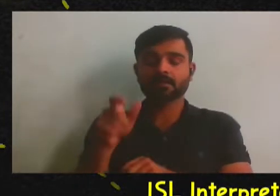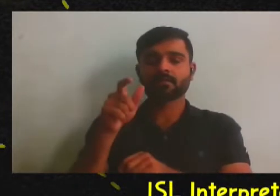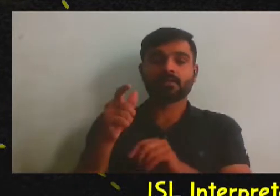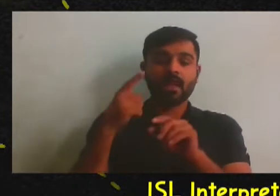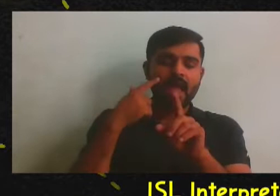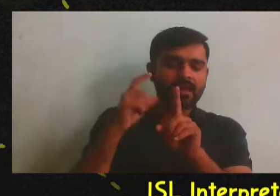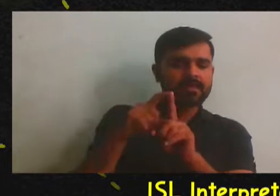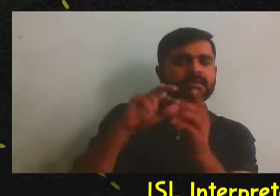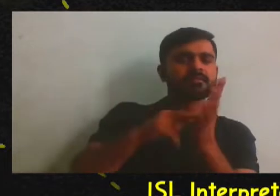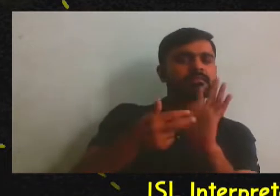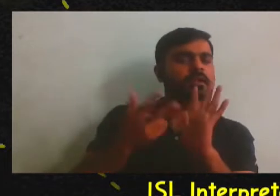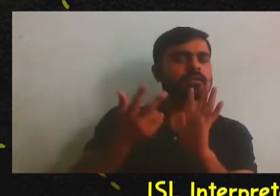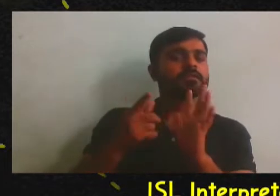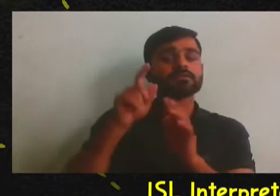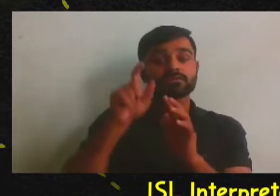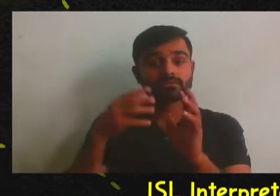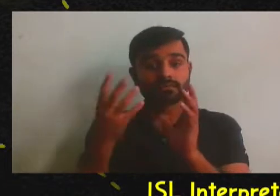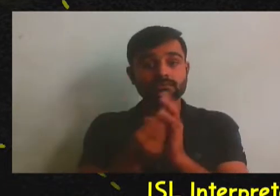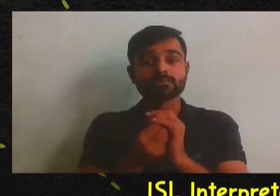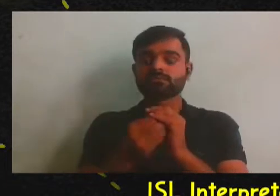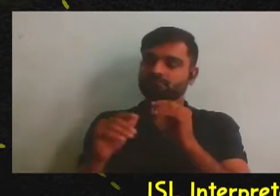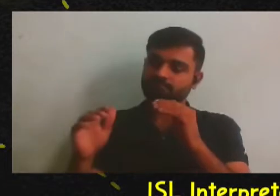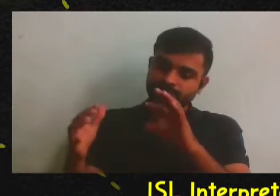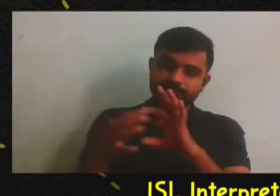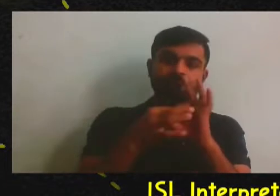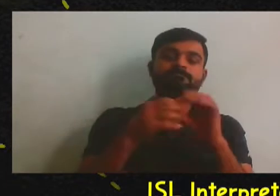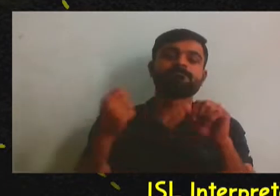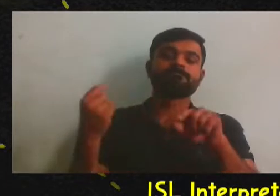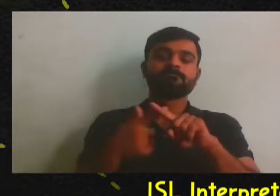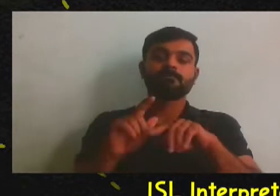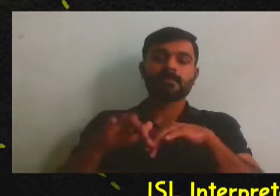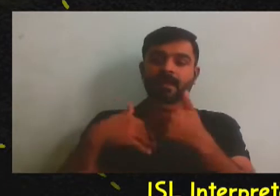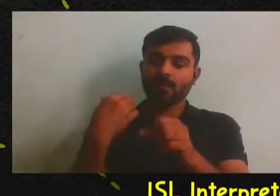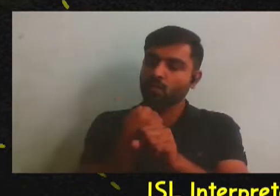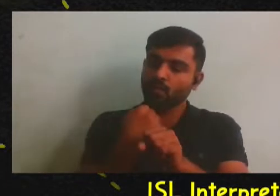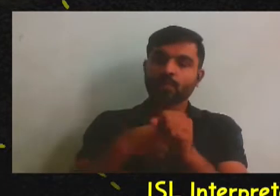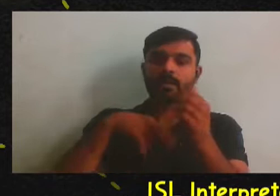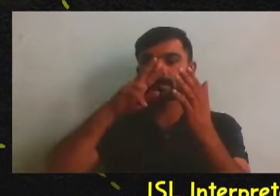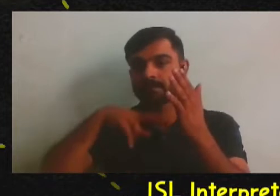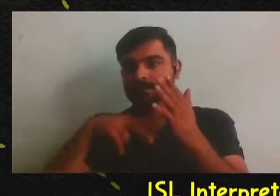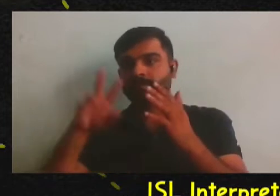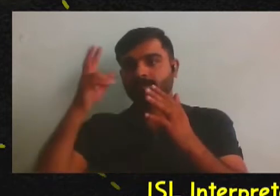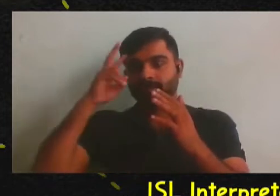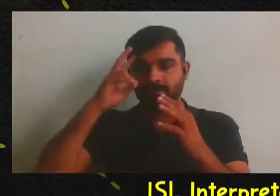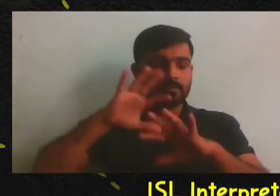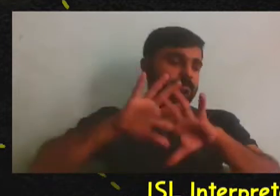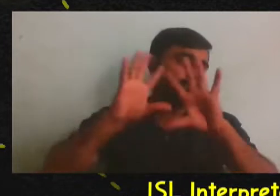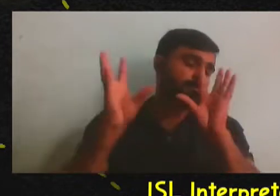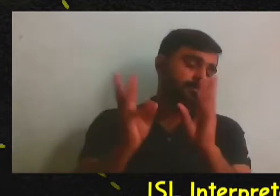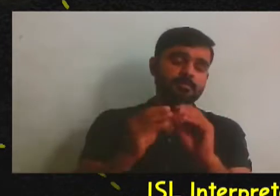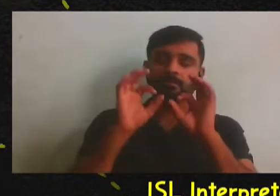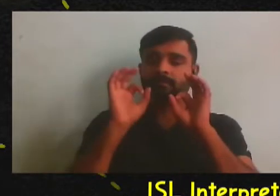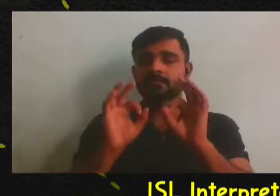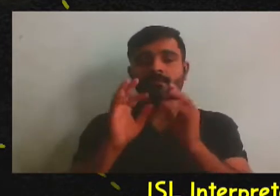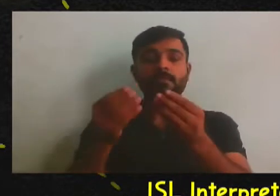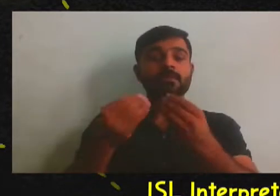identity is something that we suture ourselves into, and how one can read this off queries is fantastic. And it